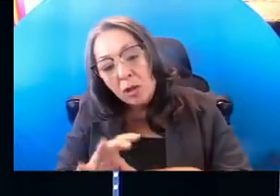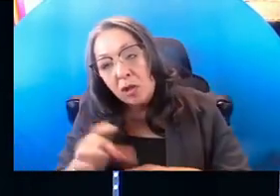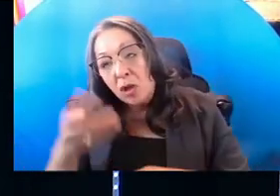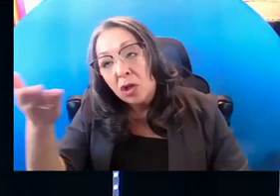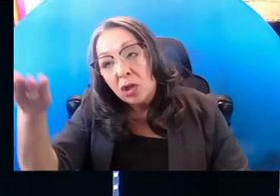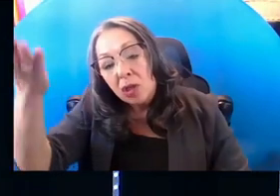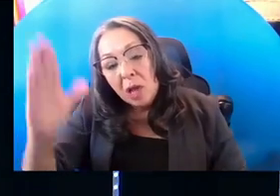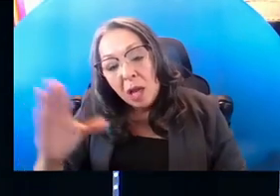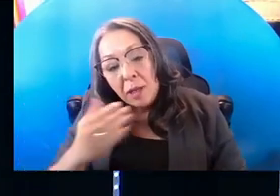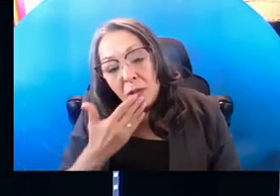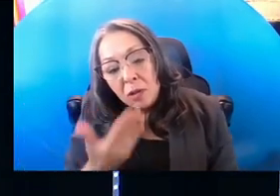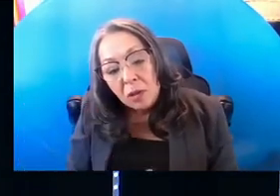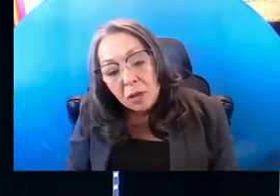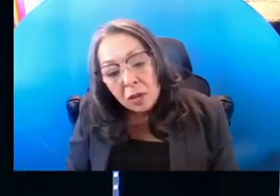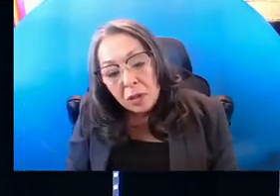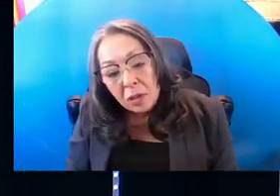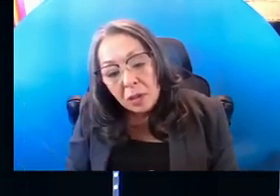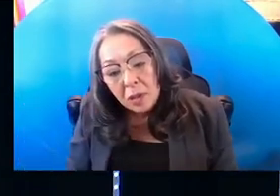good.